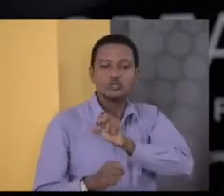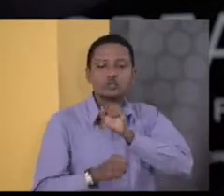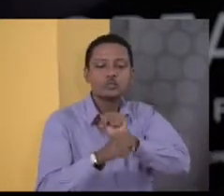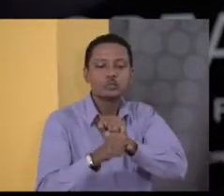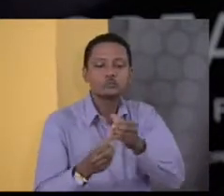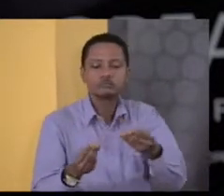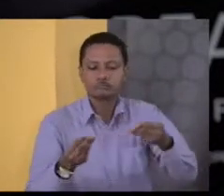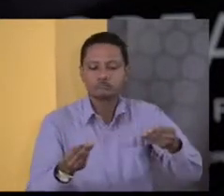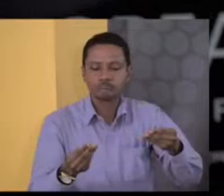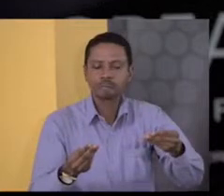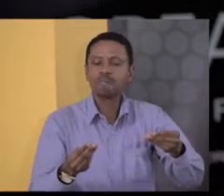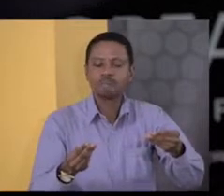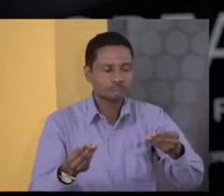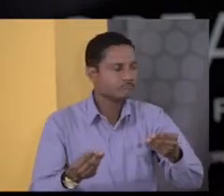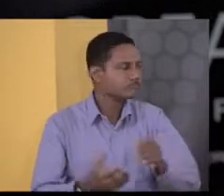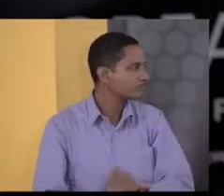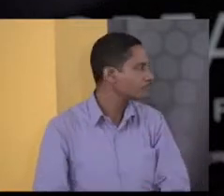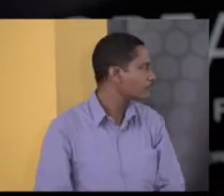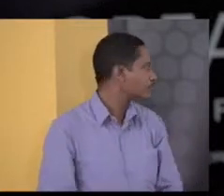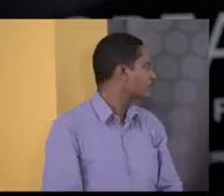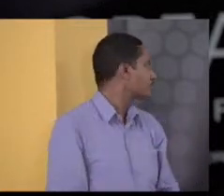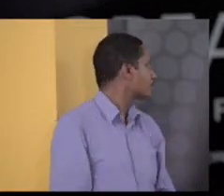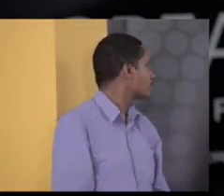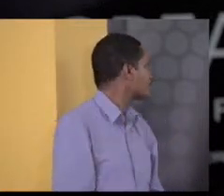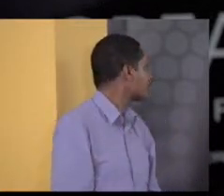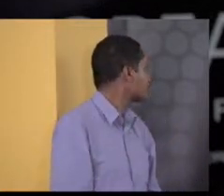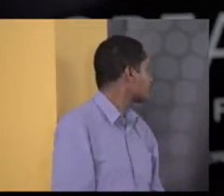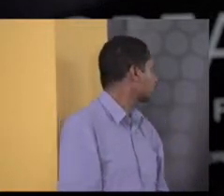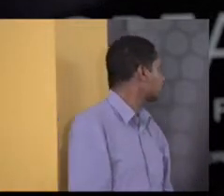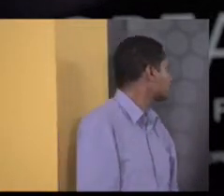like every corner they are one of these things.